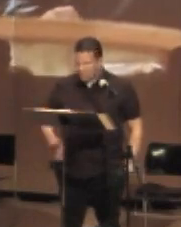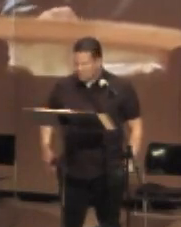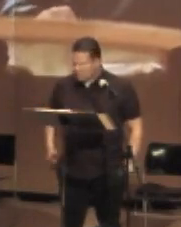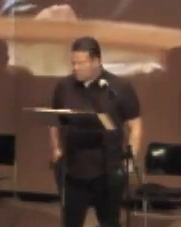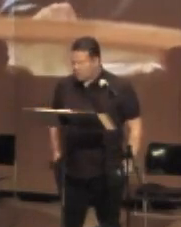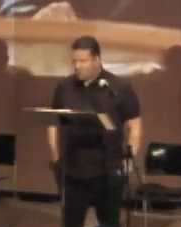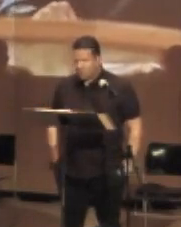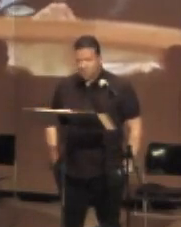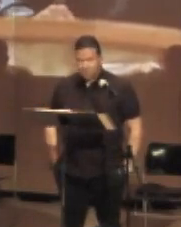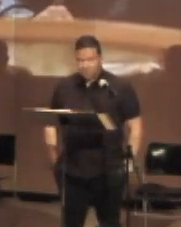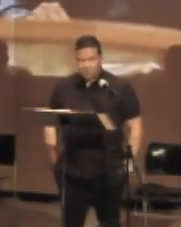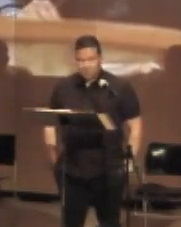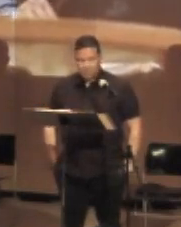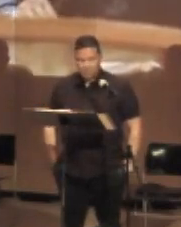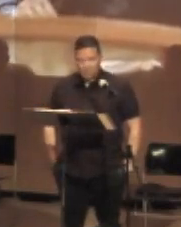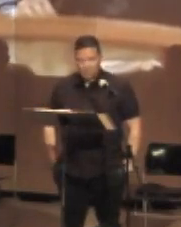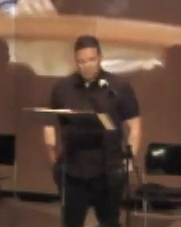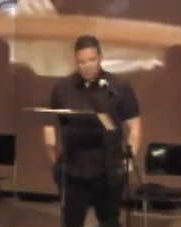at